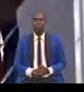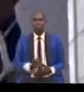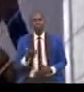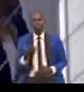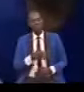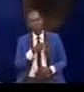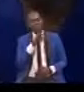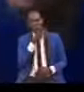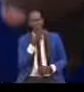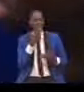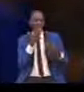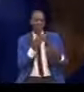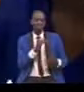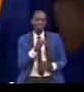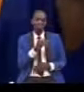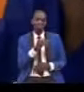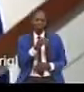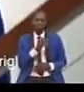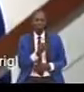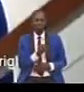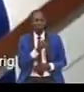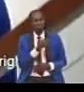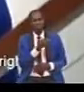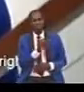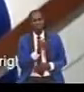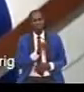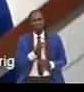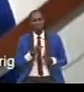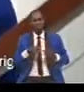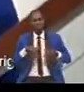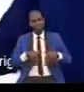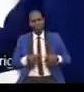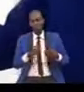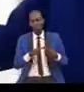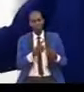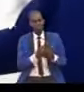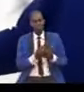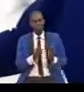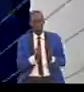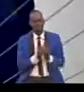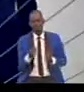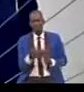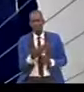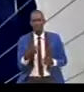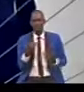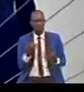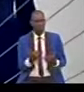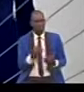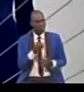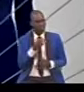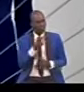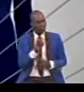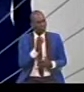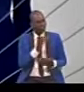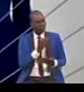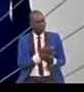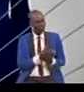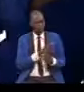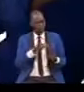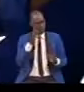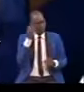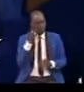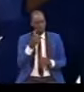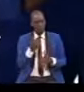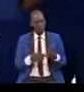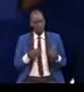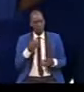Mom. Oh, thank you, James. Mom, just James, today. I'm too tired to engage in anything you have to say right now. Mom. James, why can't you understand for